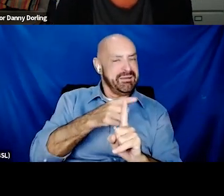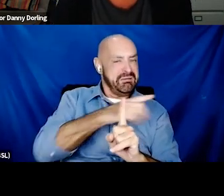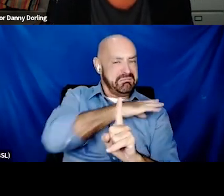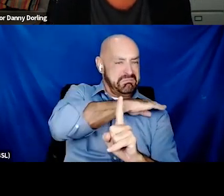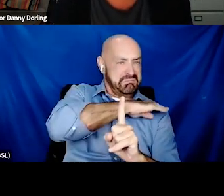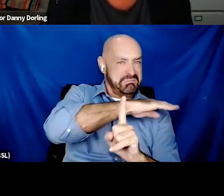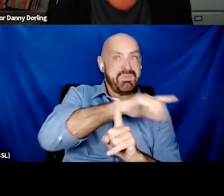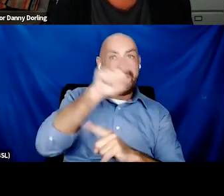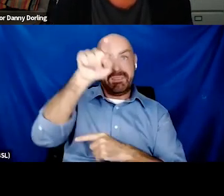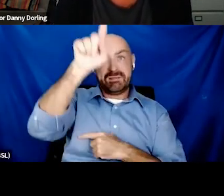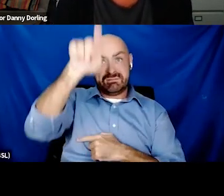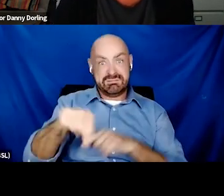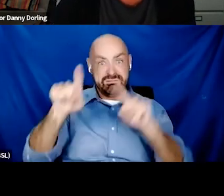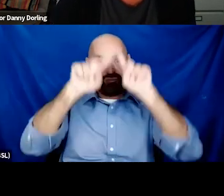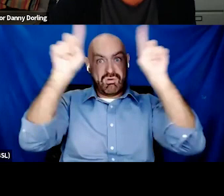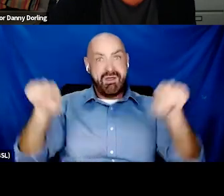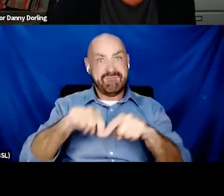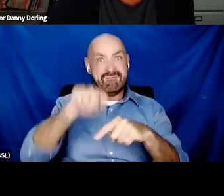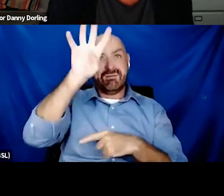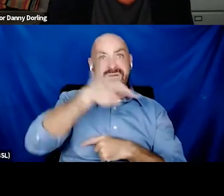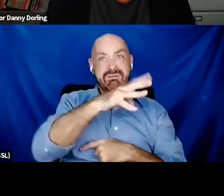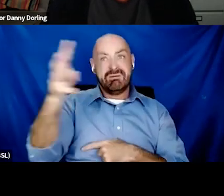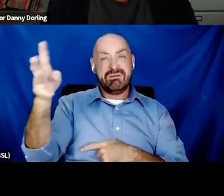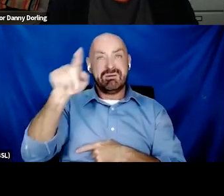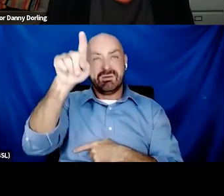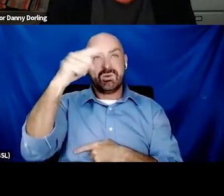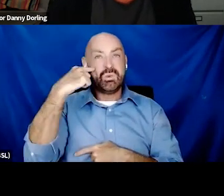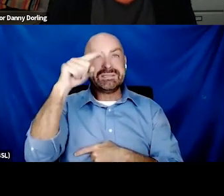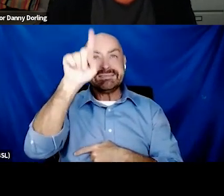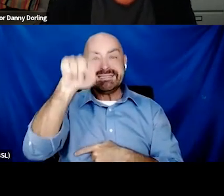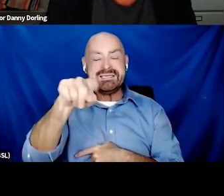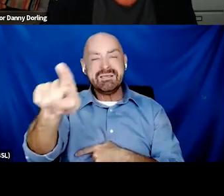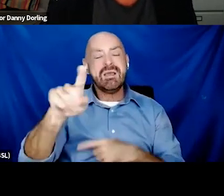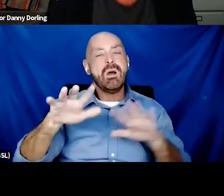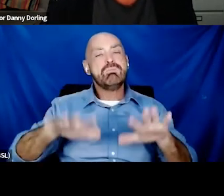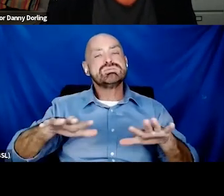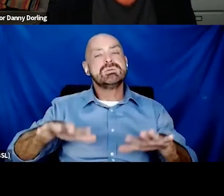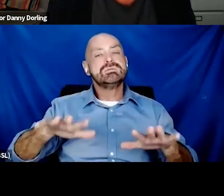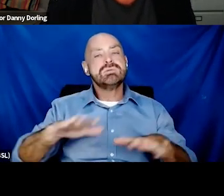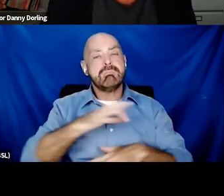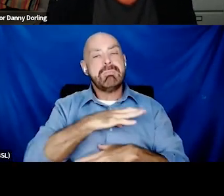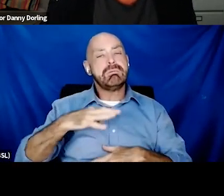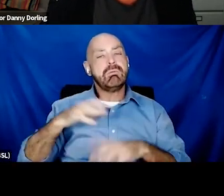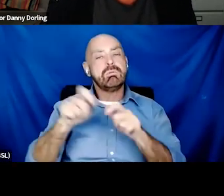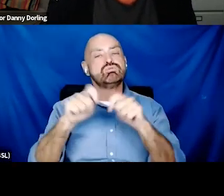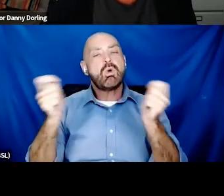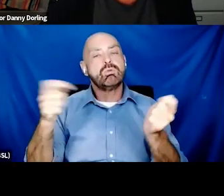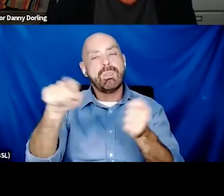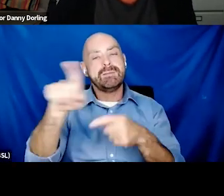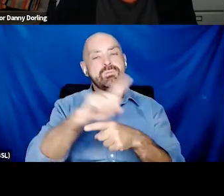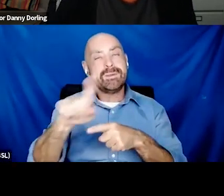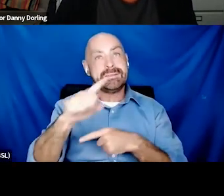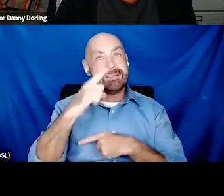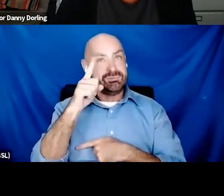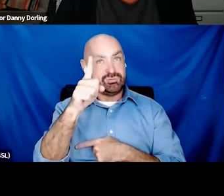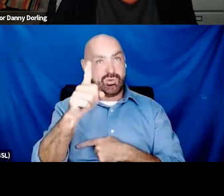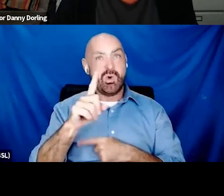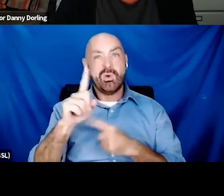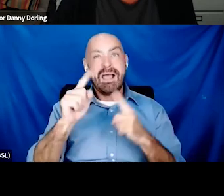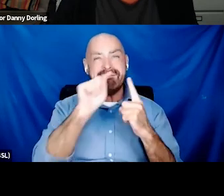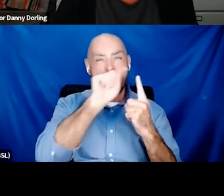here, I published it with Lucinda Hyam in the British Medical Journal this week, and it shows a little dotted